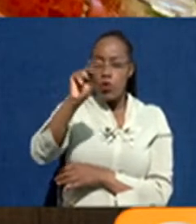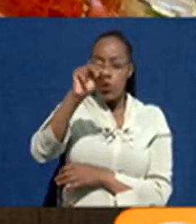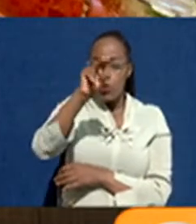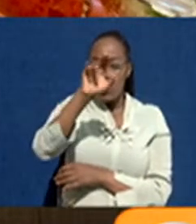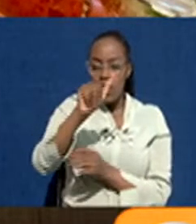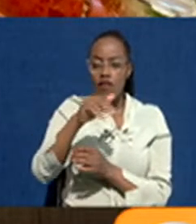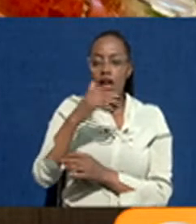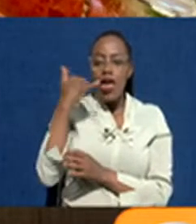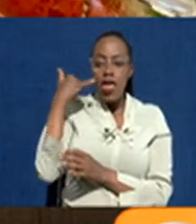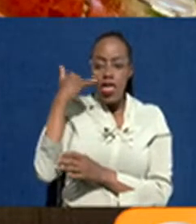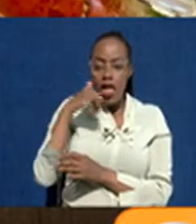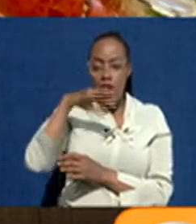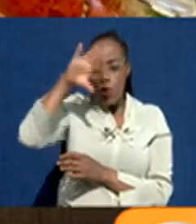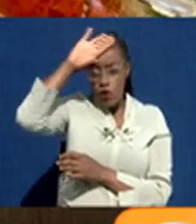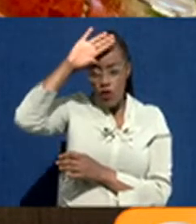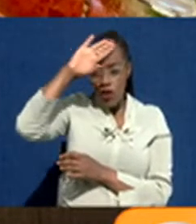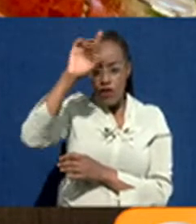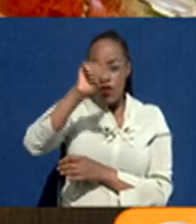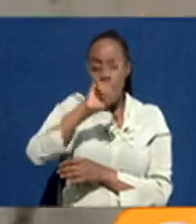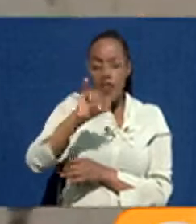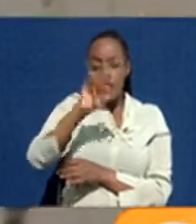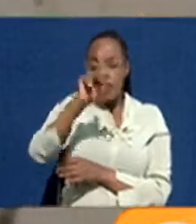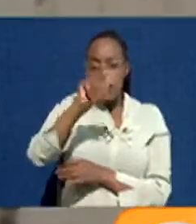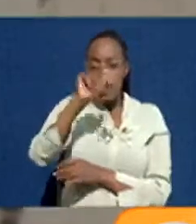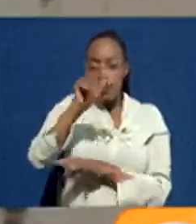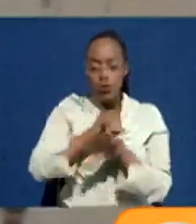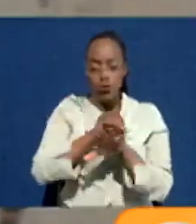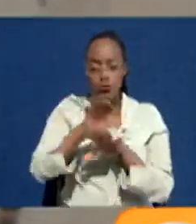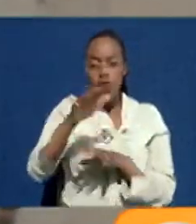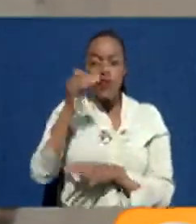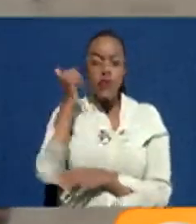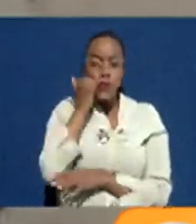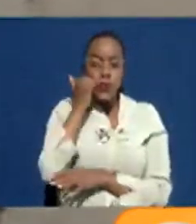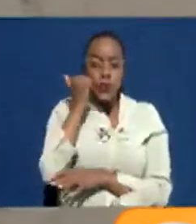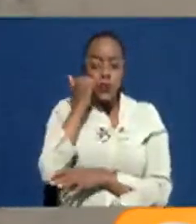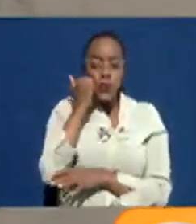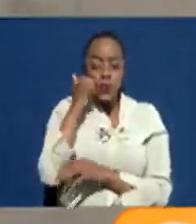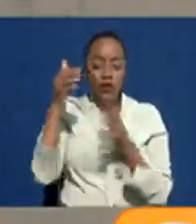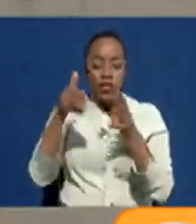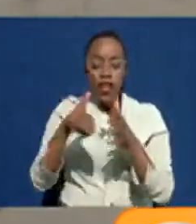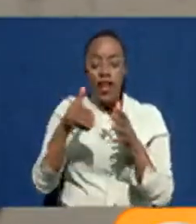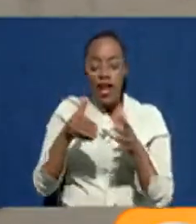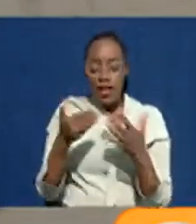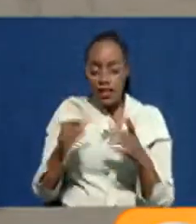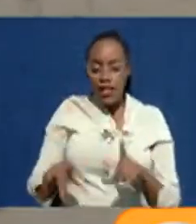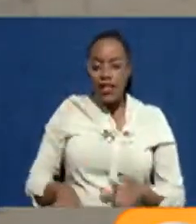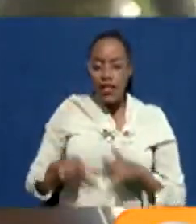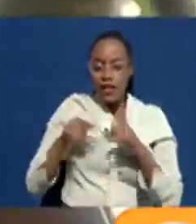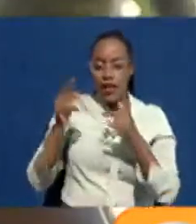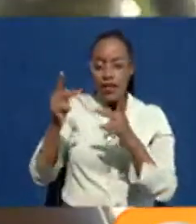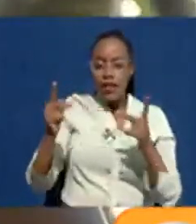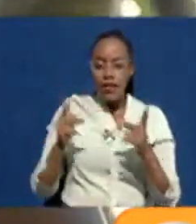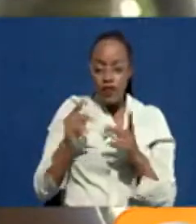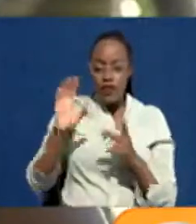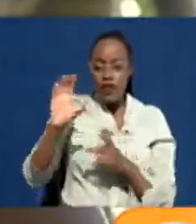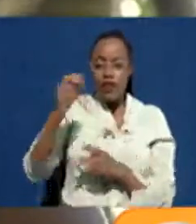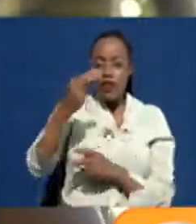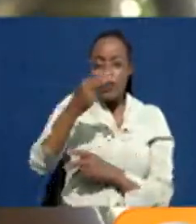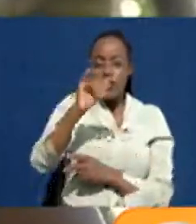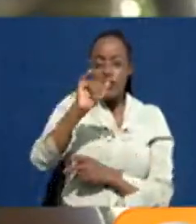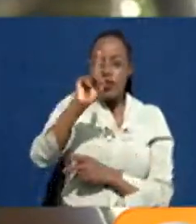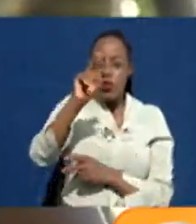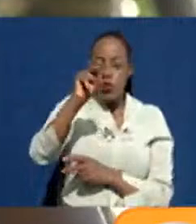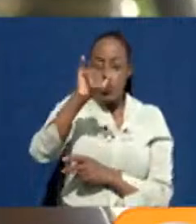and Zika viruses, will be able to transmit diseases beyond their current habitat. Chikungunya, as it goes on